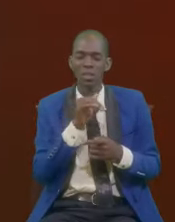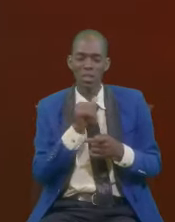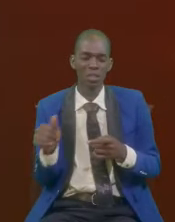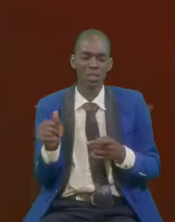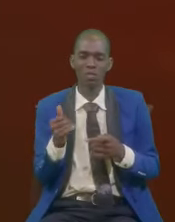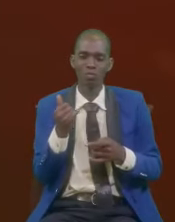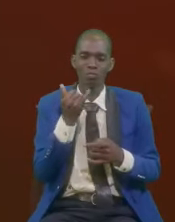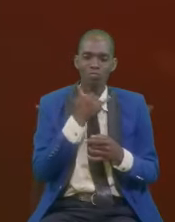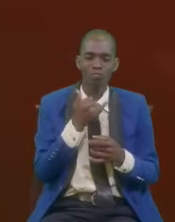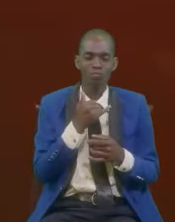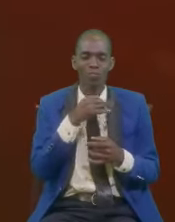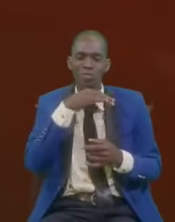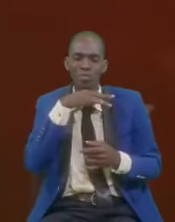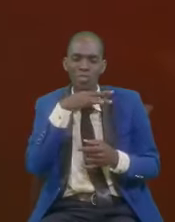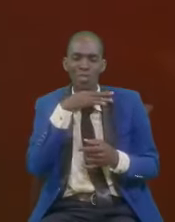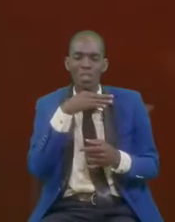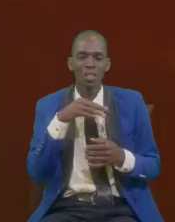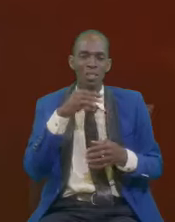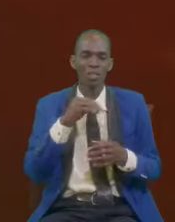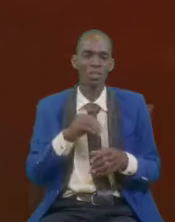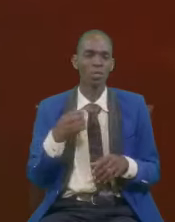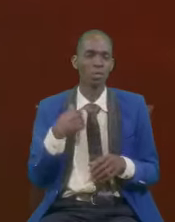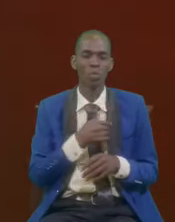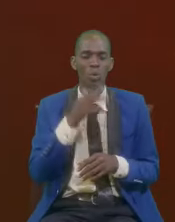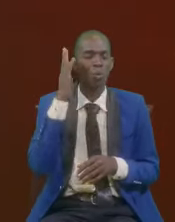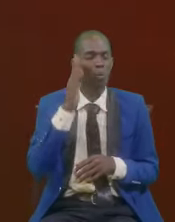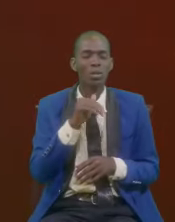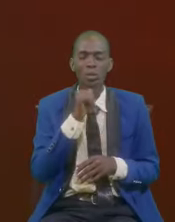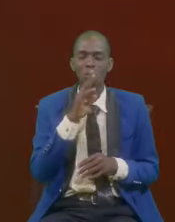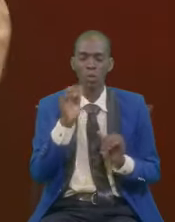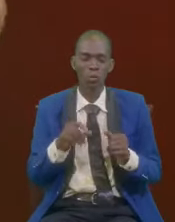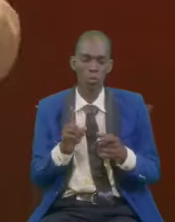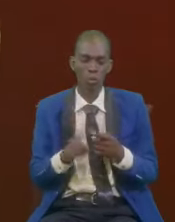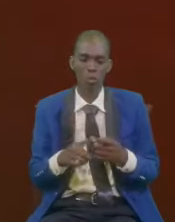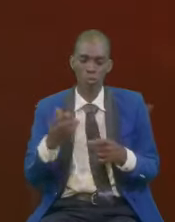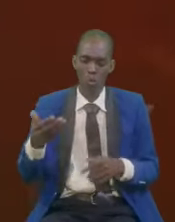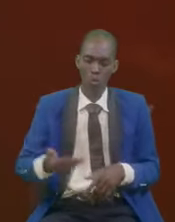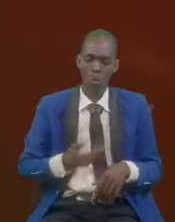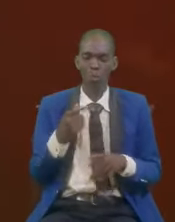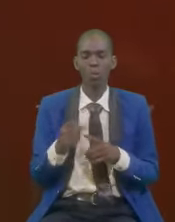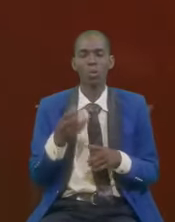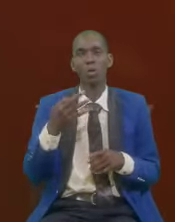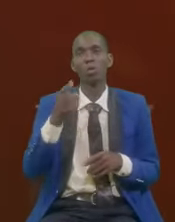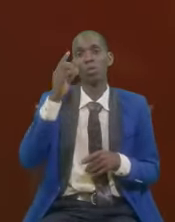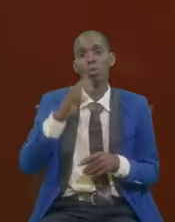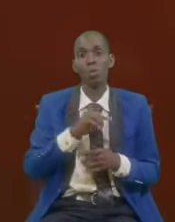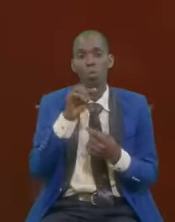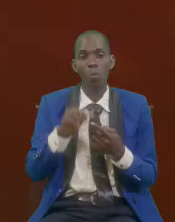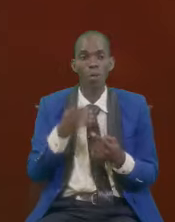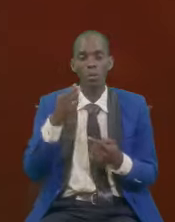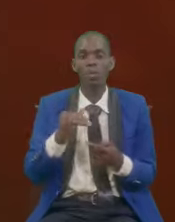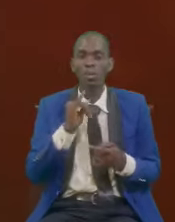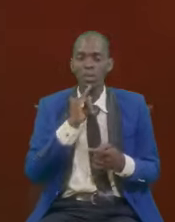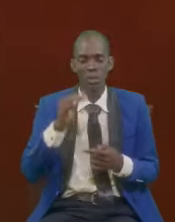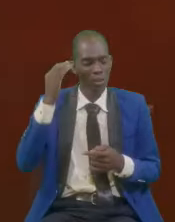in filthiness, we'll not be able to receive the word of God. Where there is nothingness,